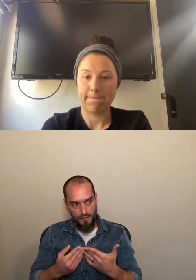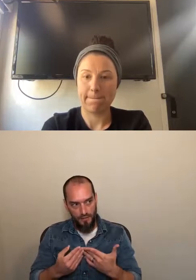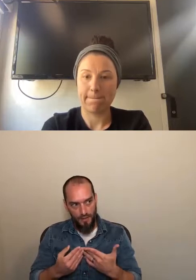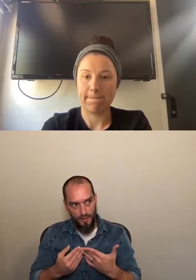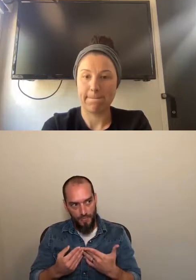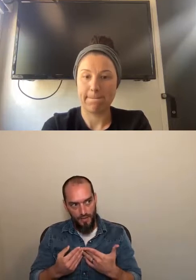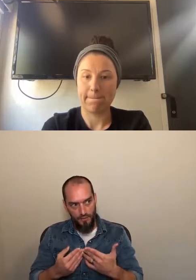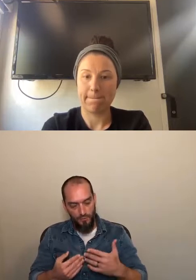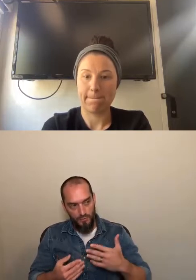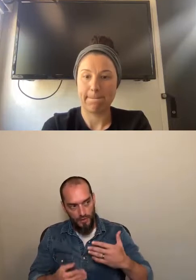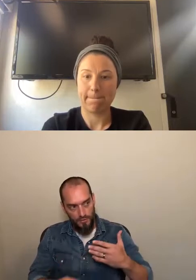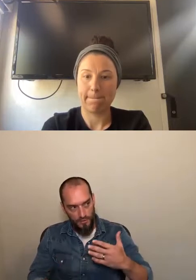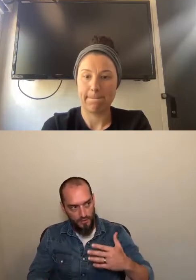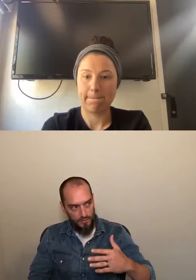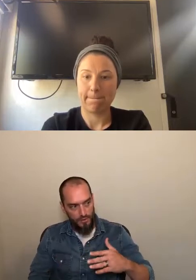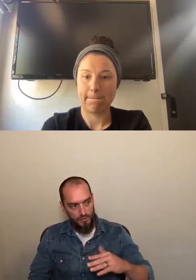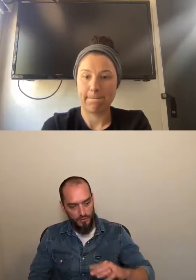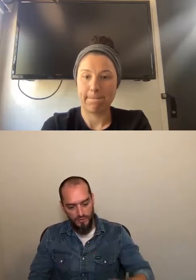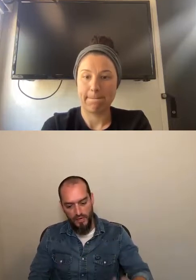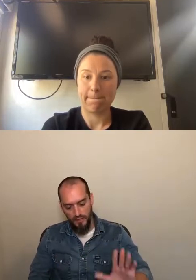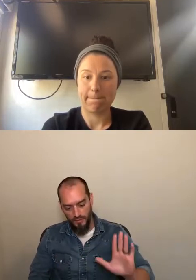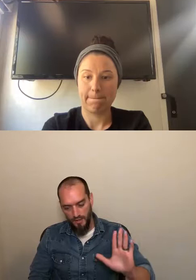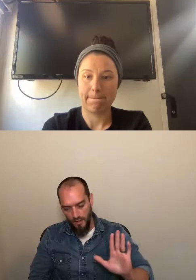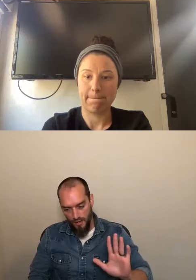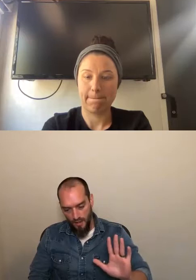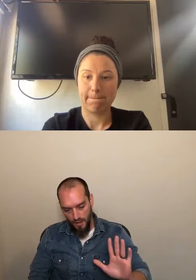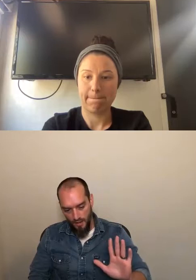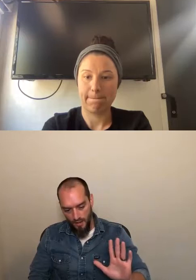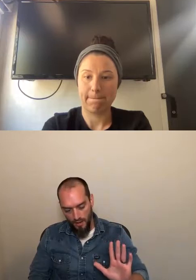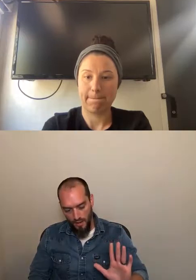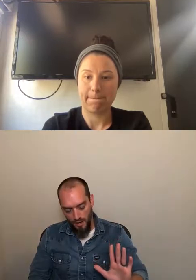And as I started understanding,